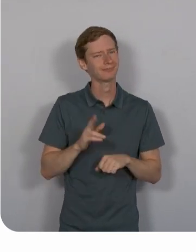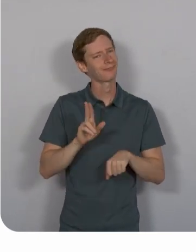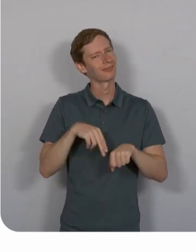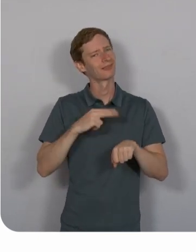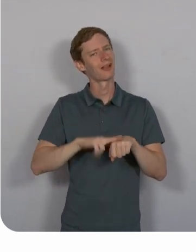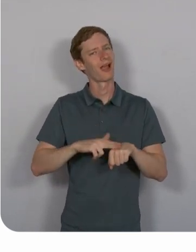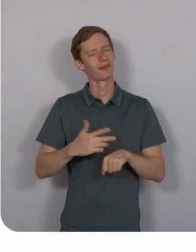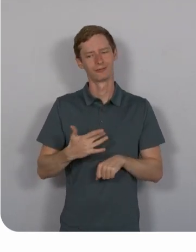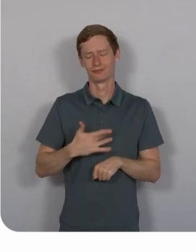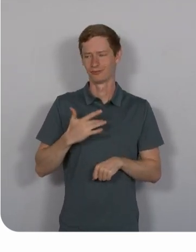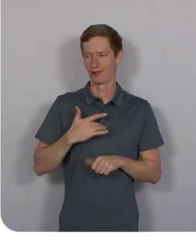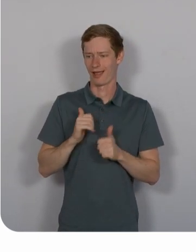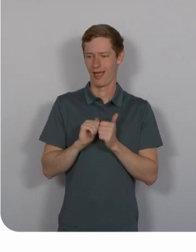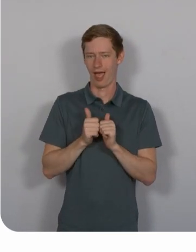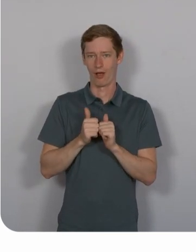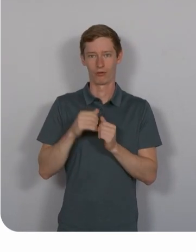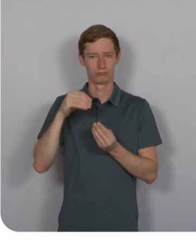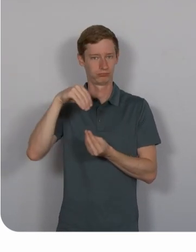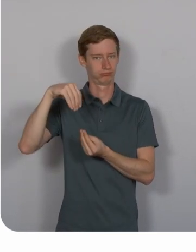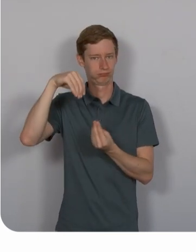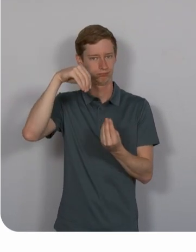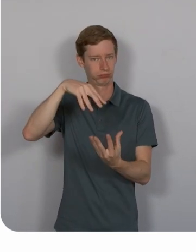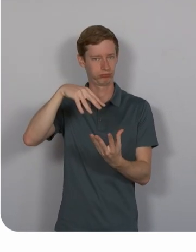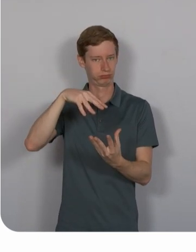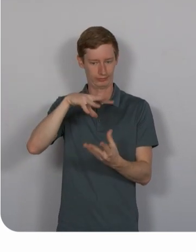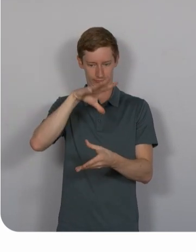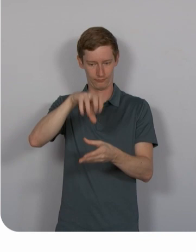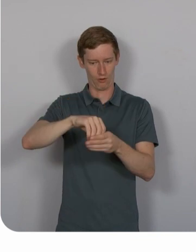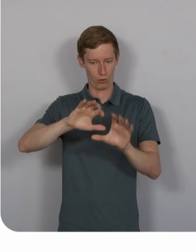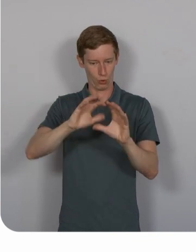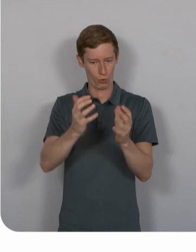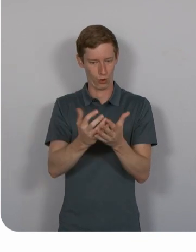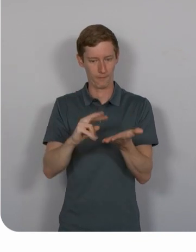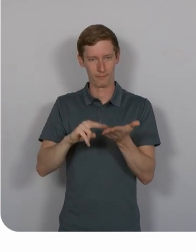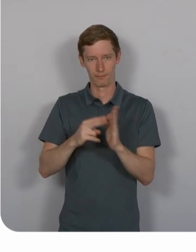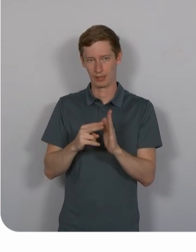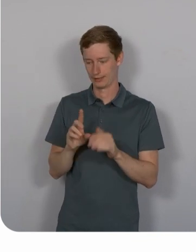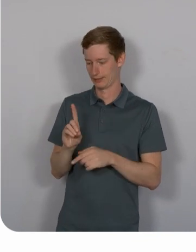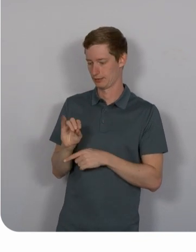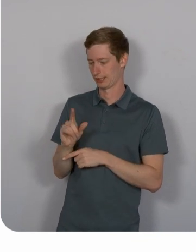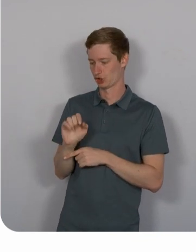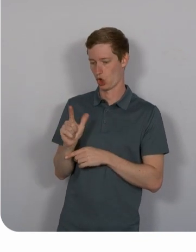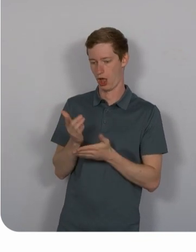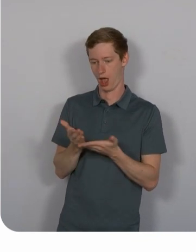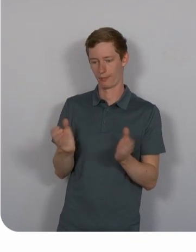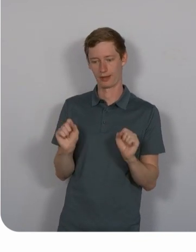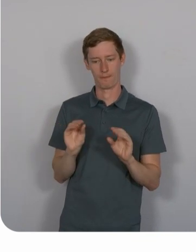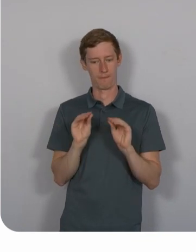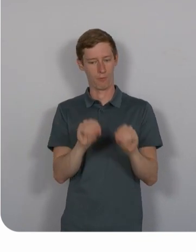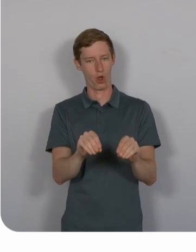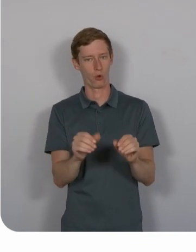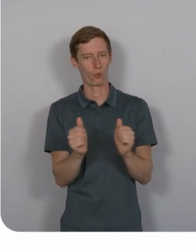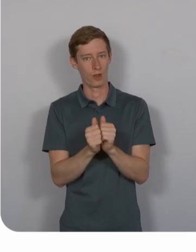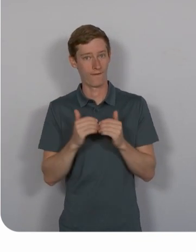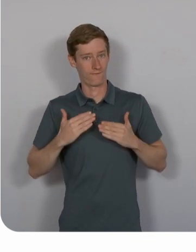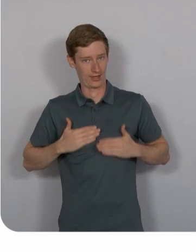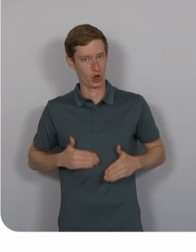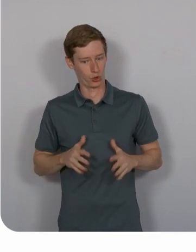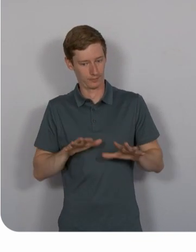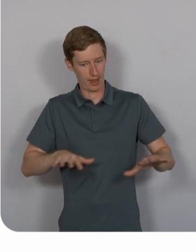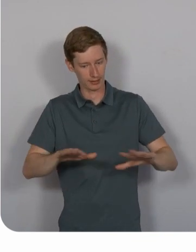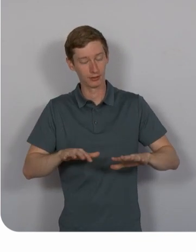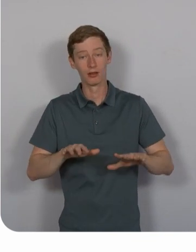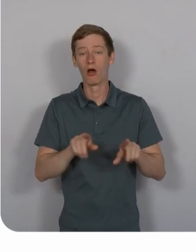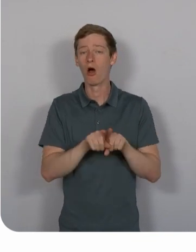way to put holograms in the world so we can put digital objects, in our physical space, but also because if you think about it,